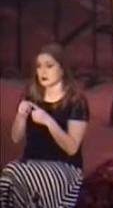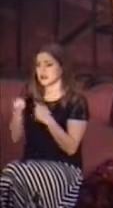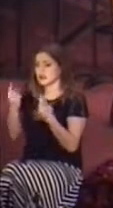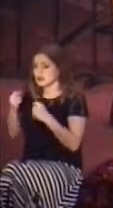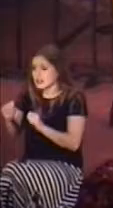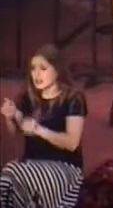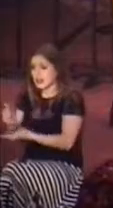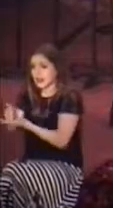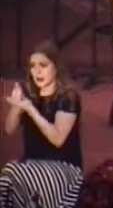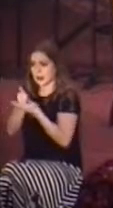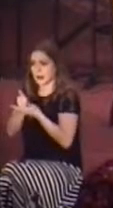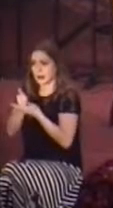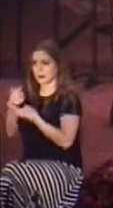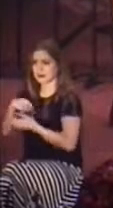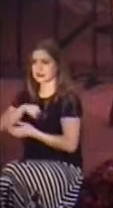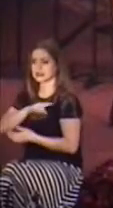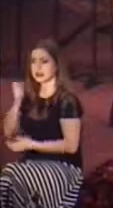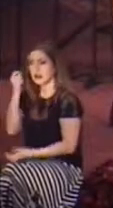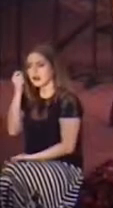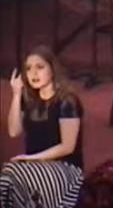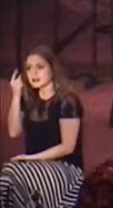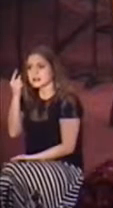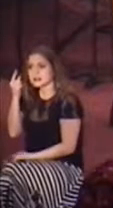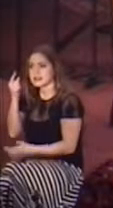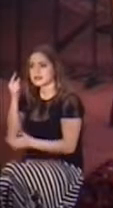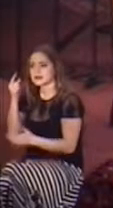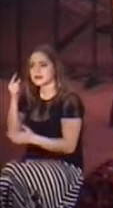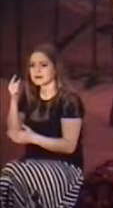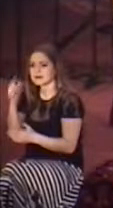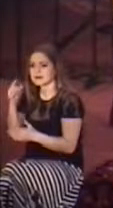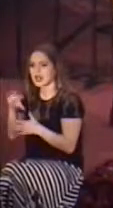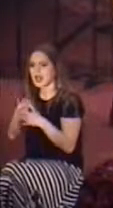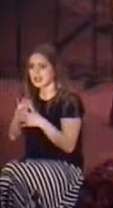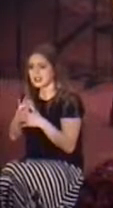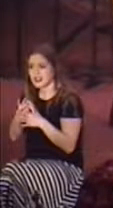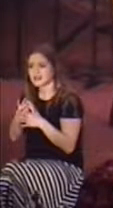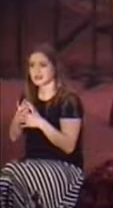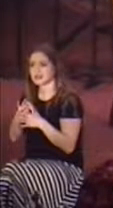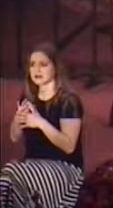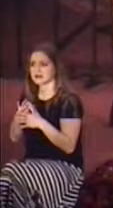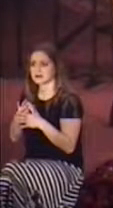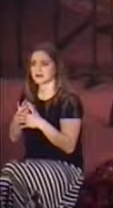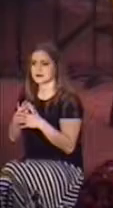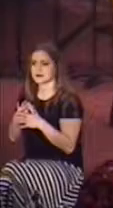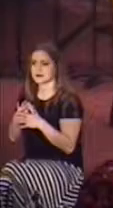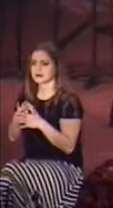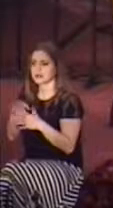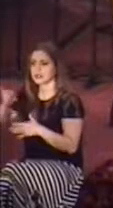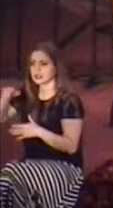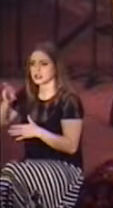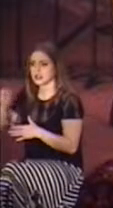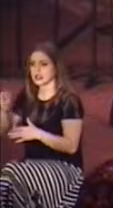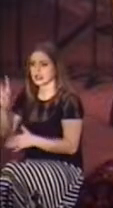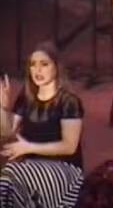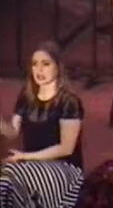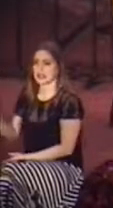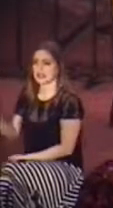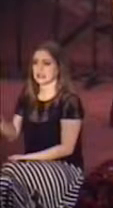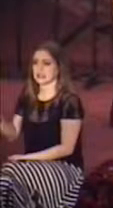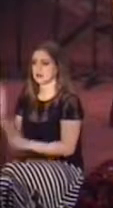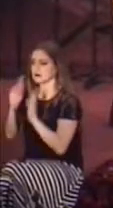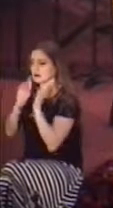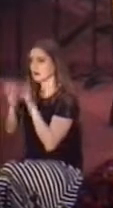help us understand the context in which he saw the plight of the poor. Matter of fact, he says in John 8, in this response to what